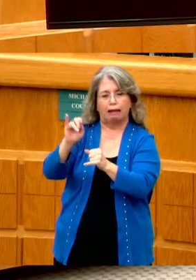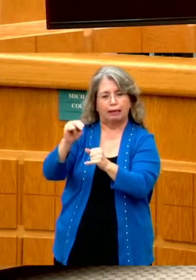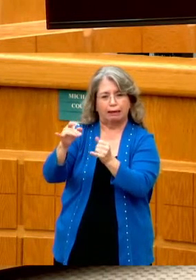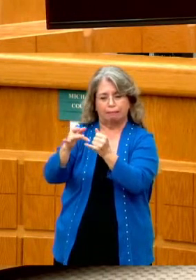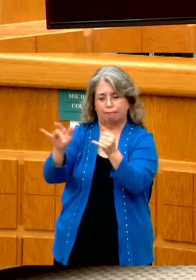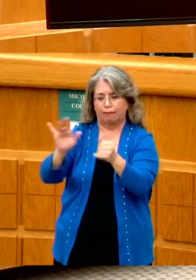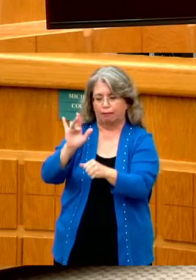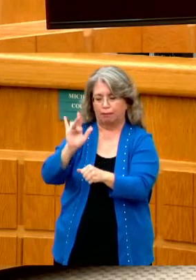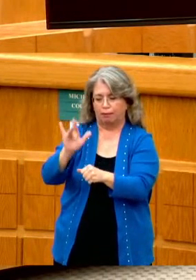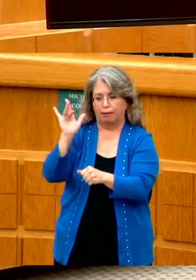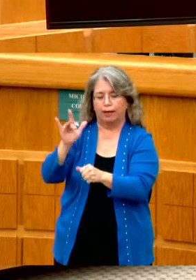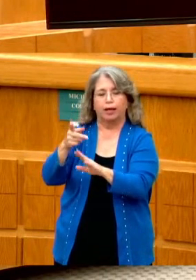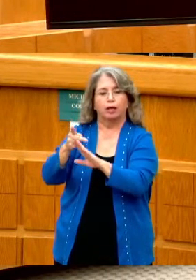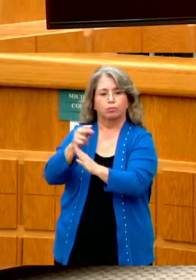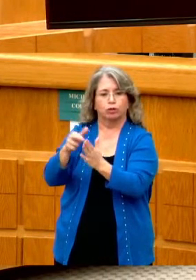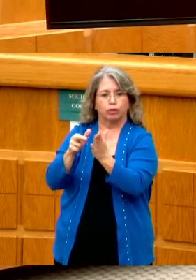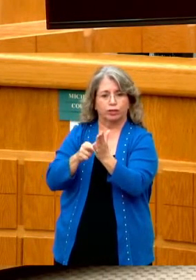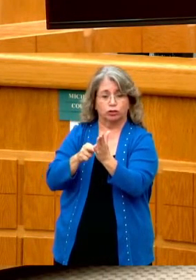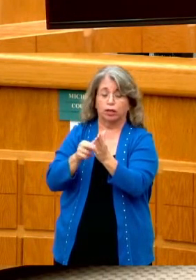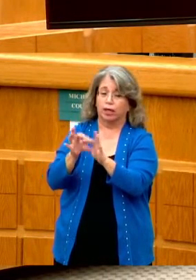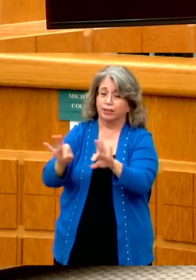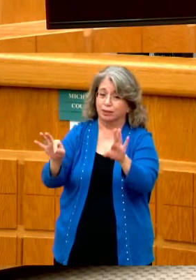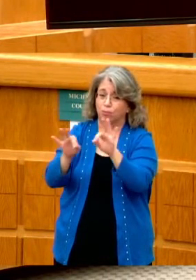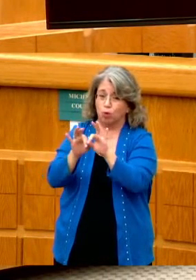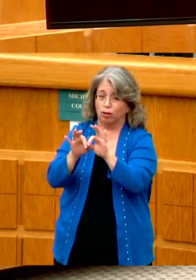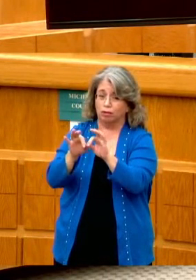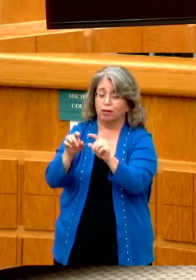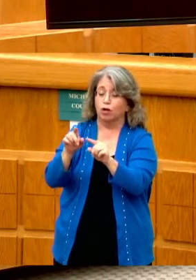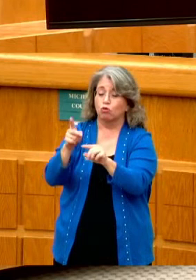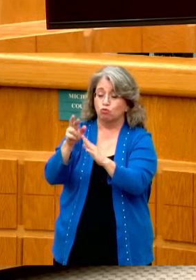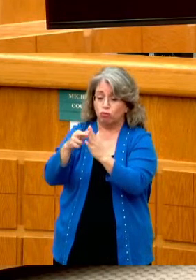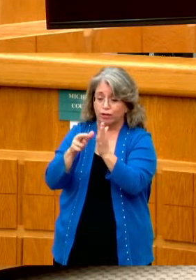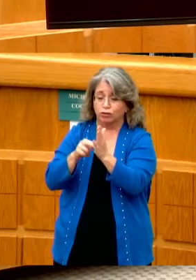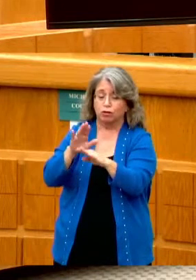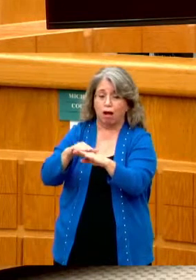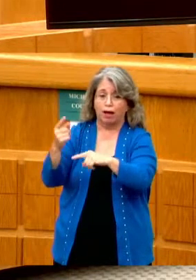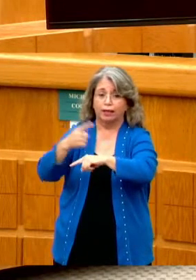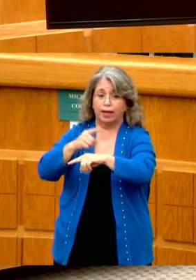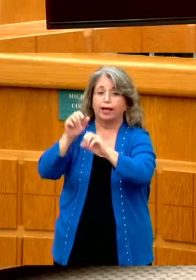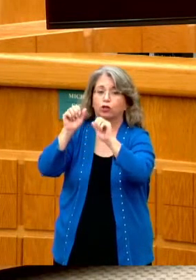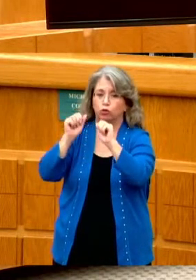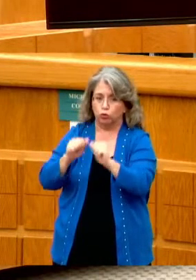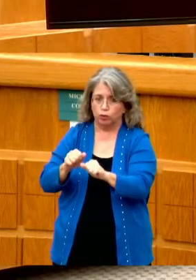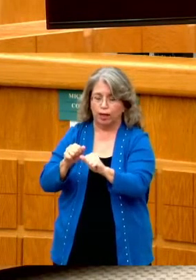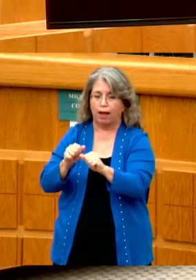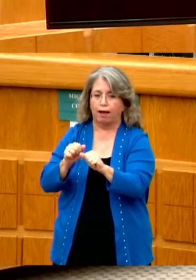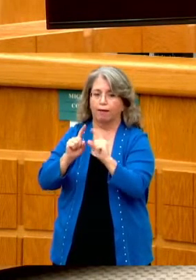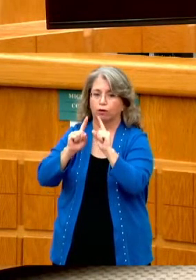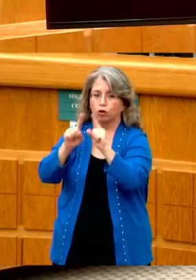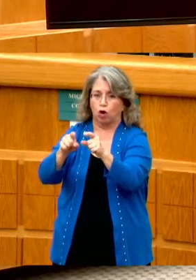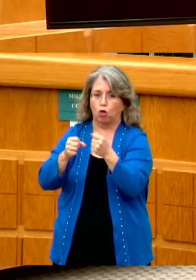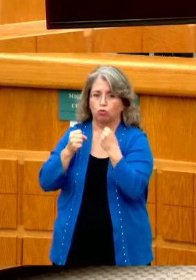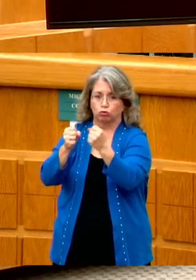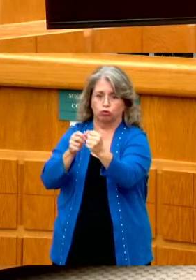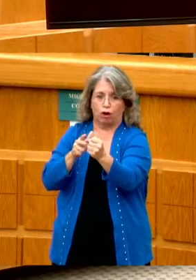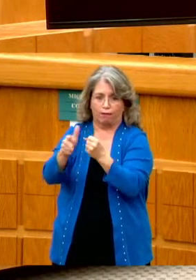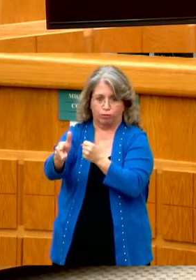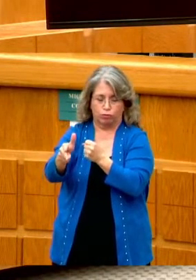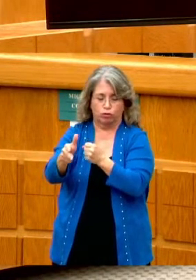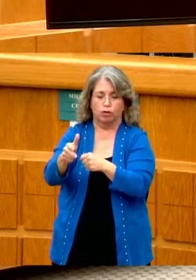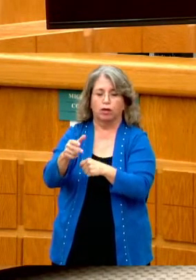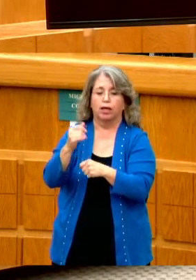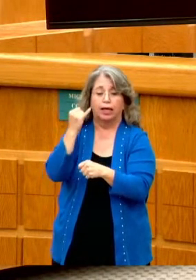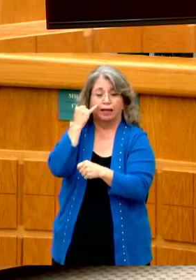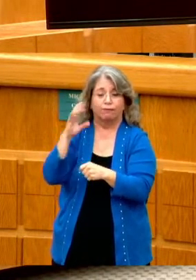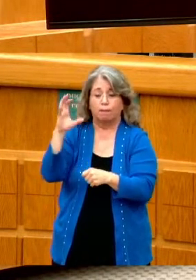on a day that you can actually attend the drive-thru. If you miss your appointment or vaccines are depleted before you